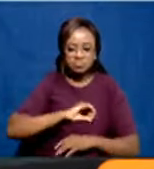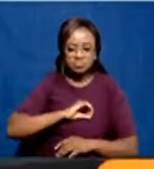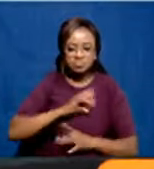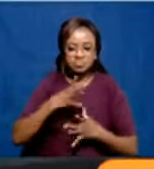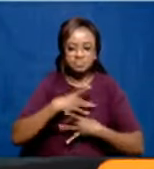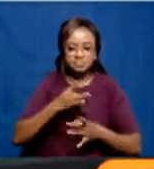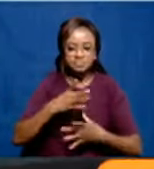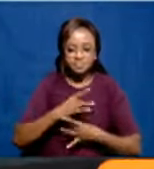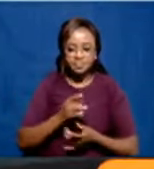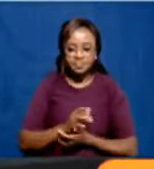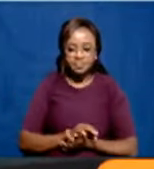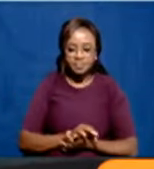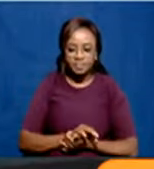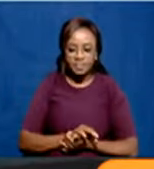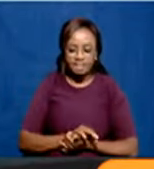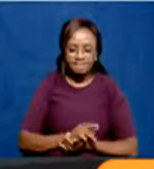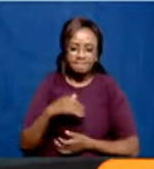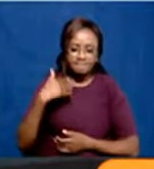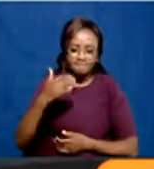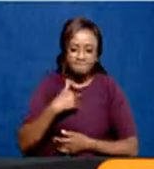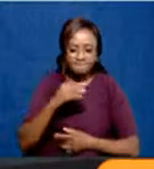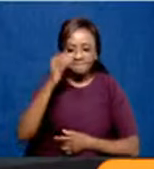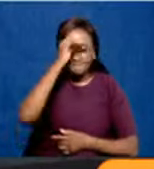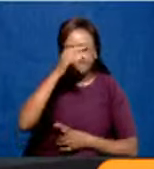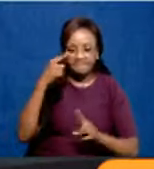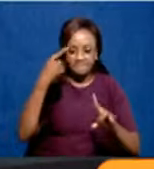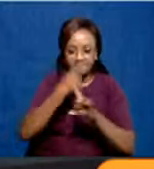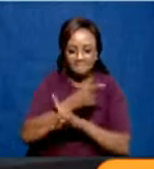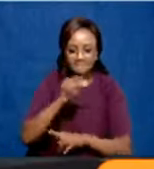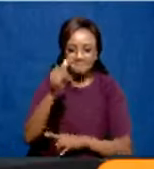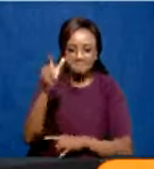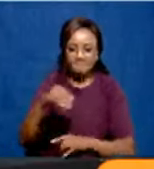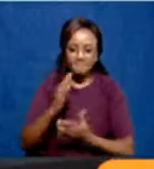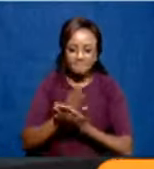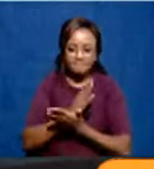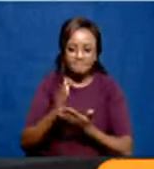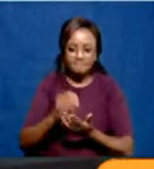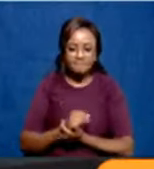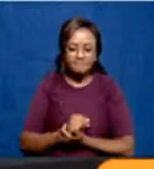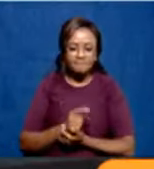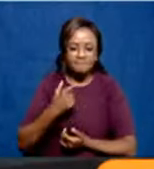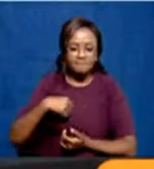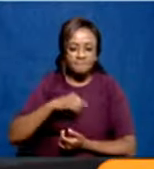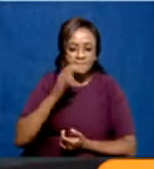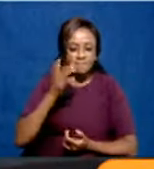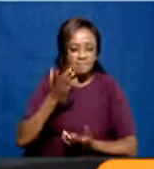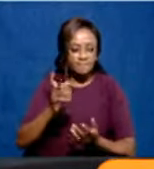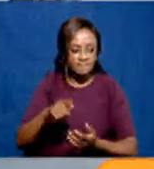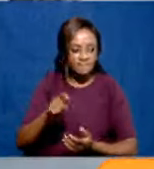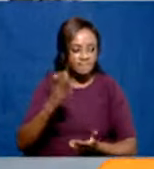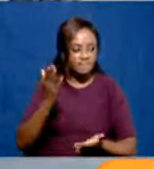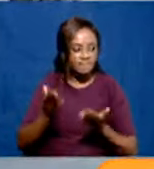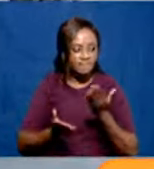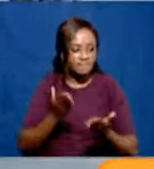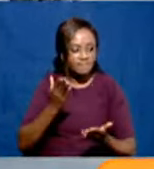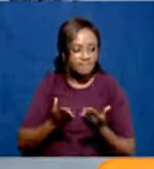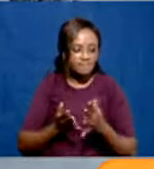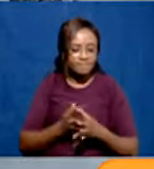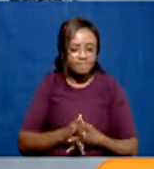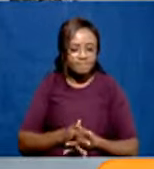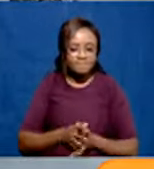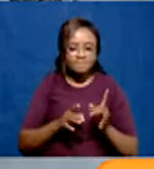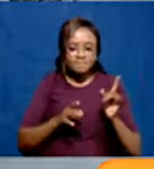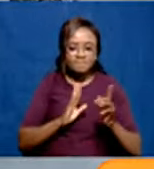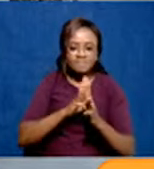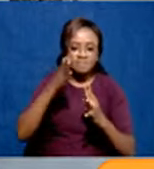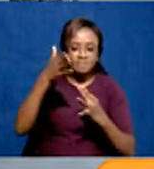else's. There's always a contrary opinion that somebody else is sharing. So the balance has to be found. You know, we're doing public participation on things that have been